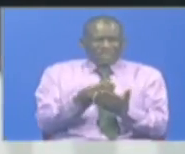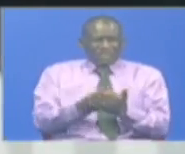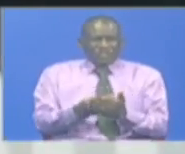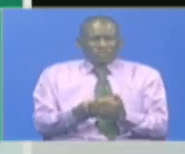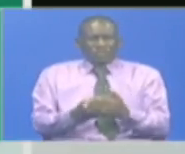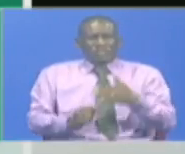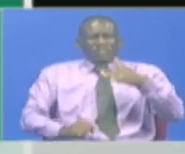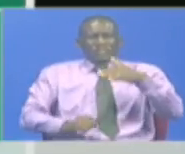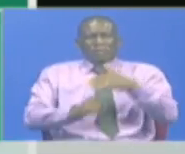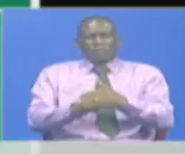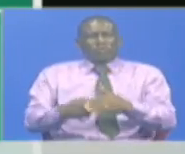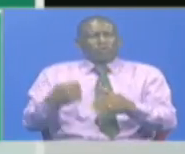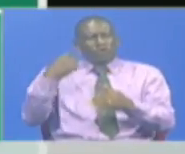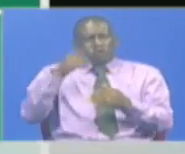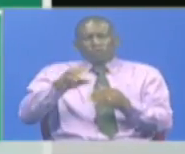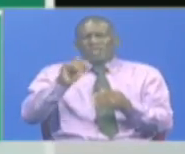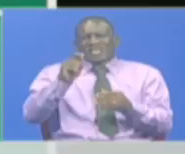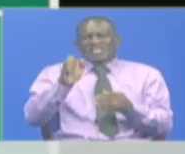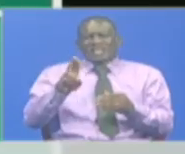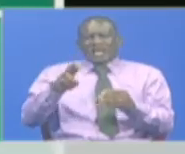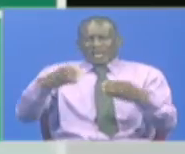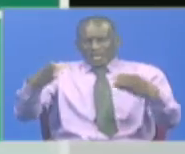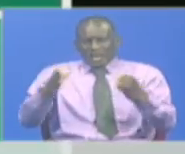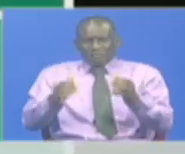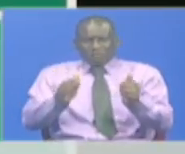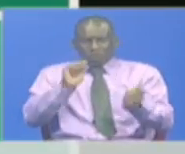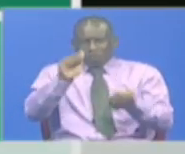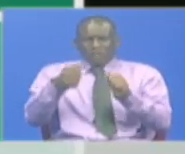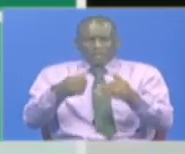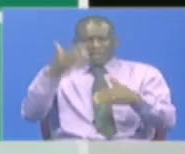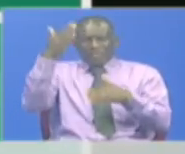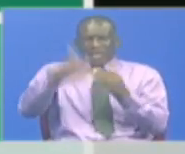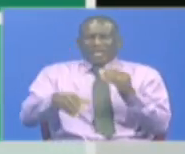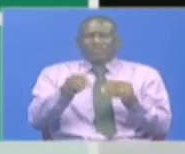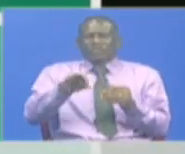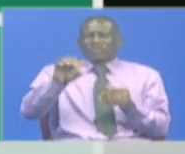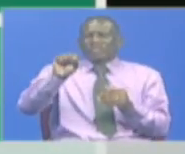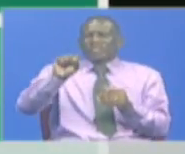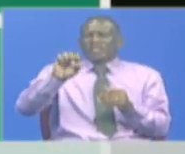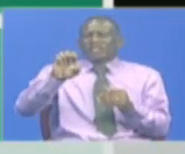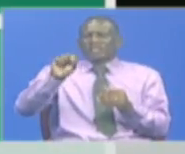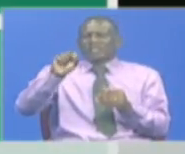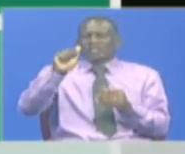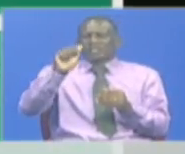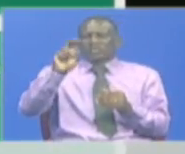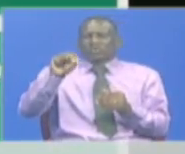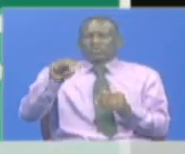entitlements for the inter-club competitions at the end of the season.